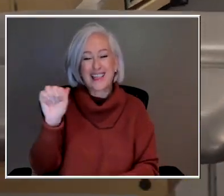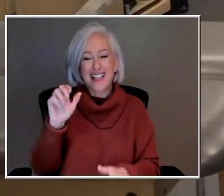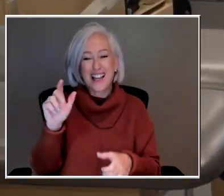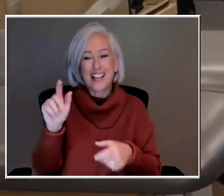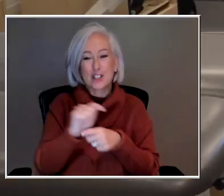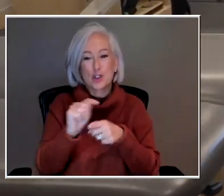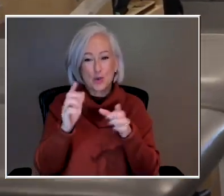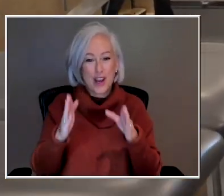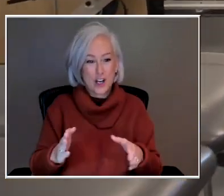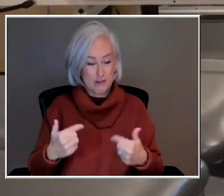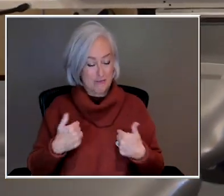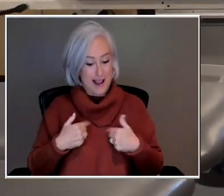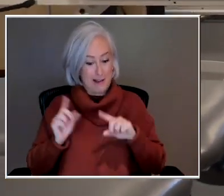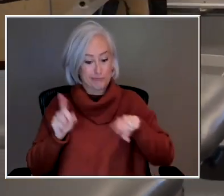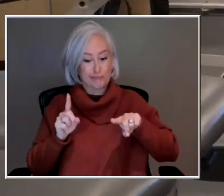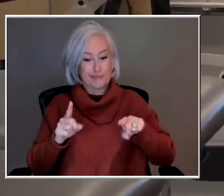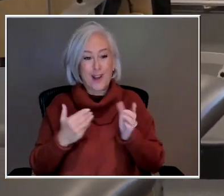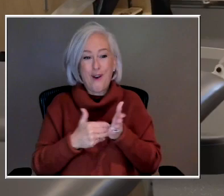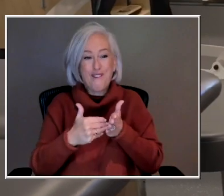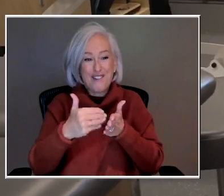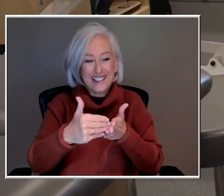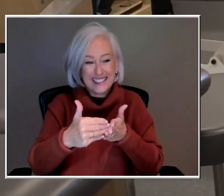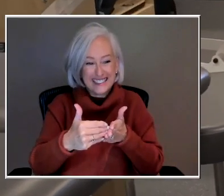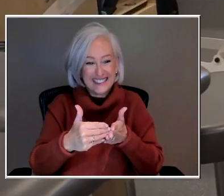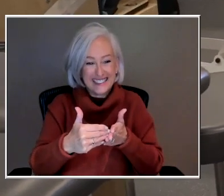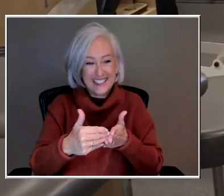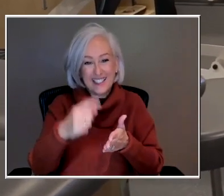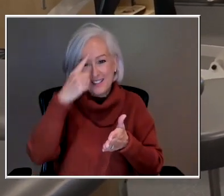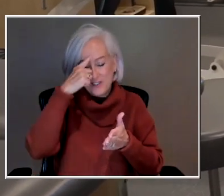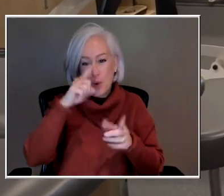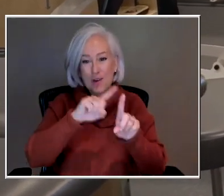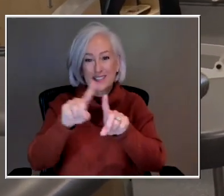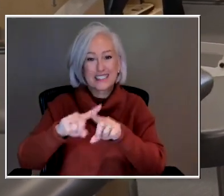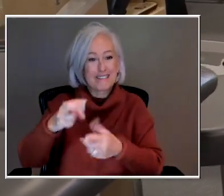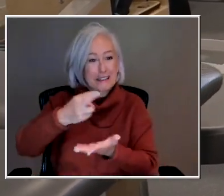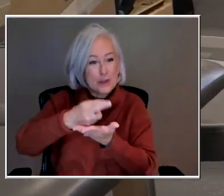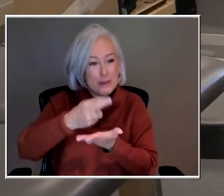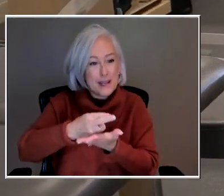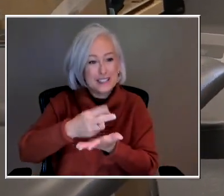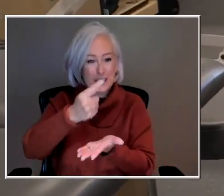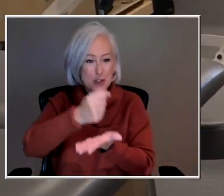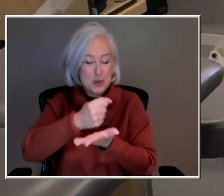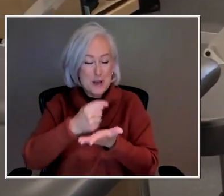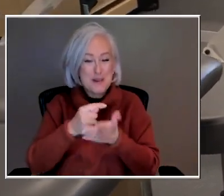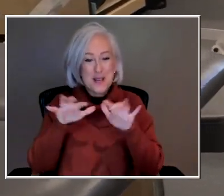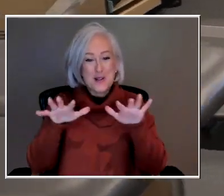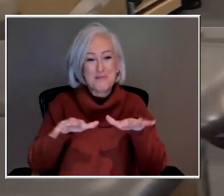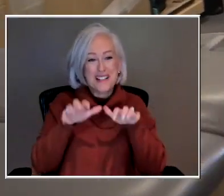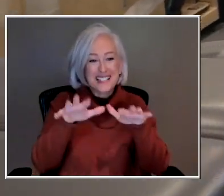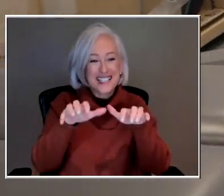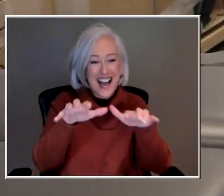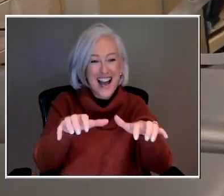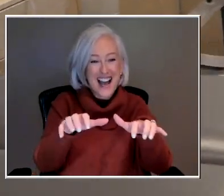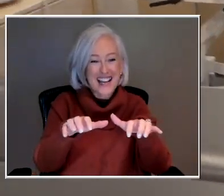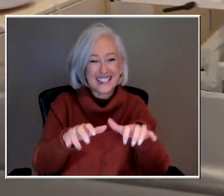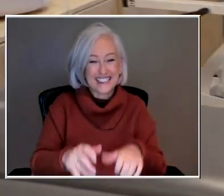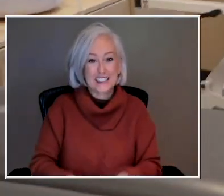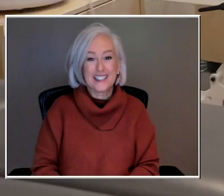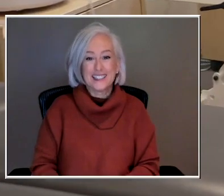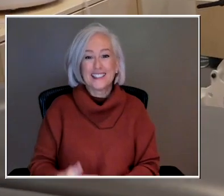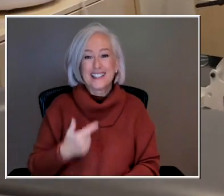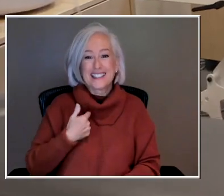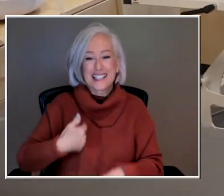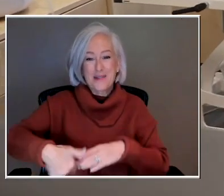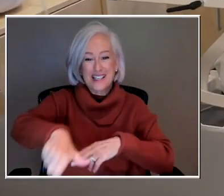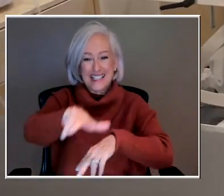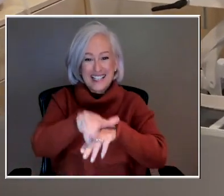time, from different rehabs, treatments, massages. Oh yeah, let me get on the table. I want a massage